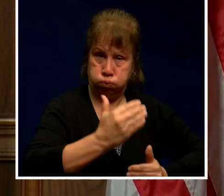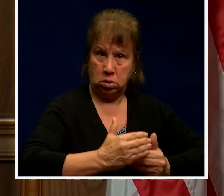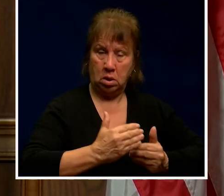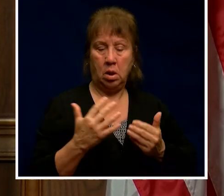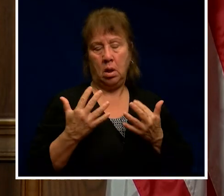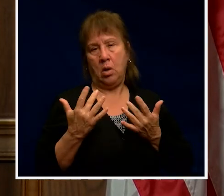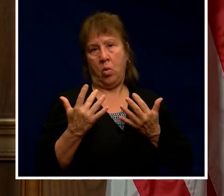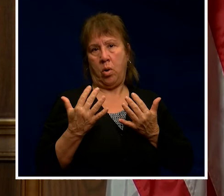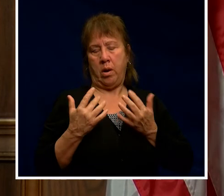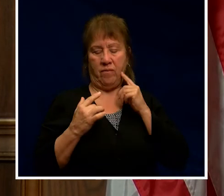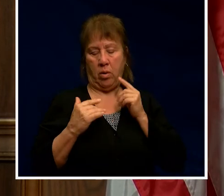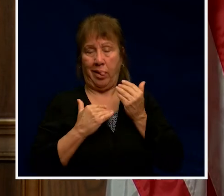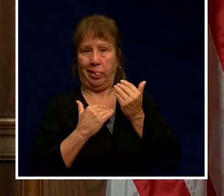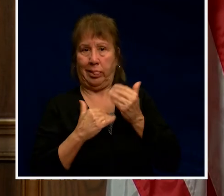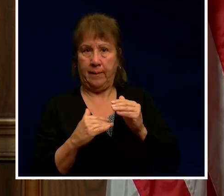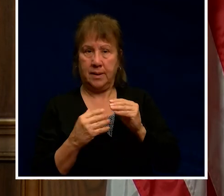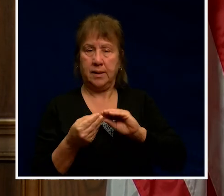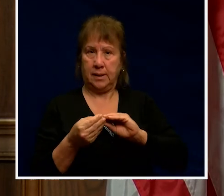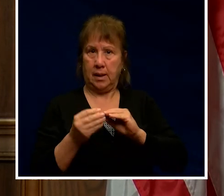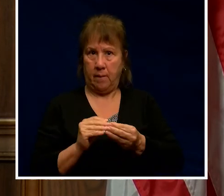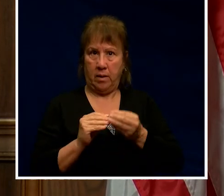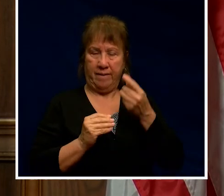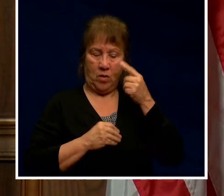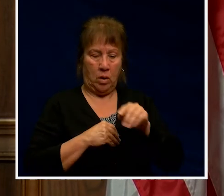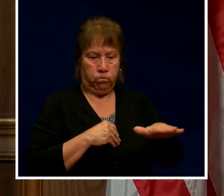expeditious way to go than trying to wait in line for